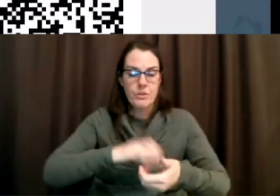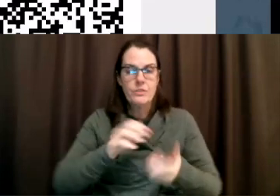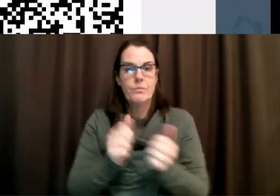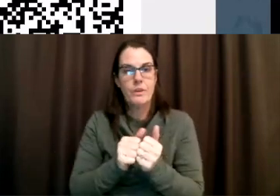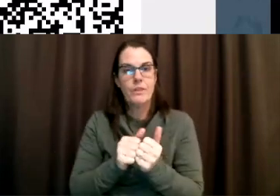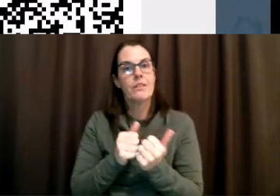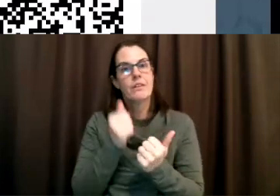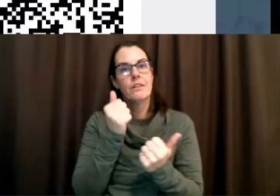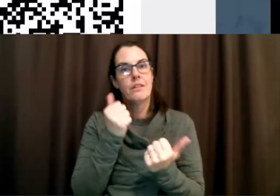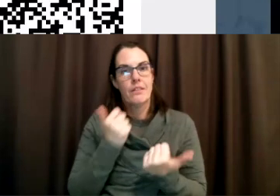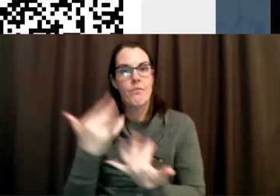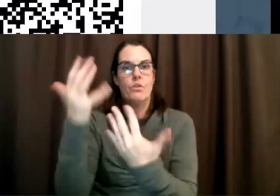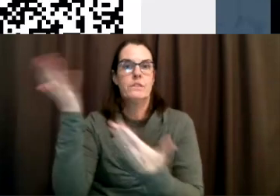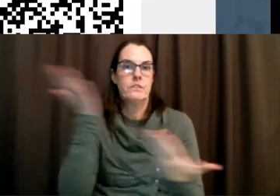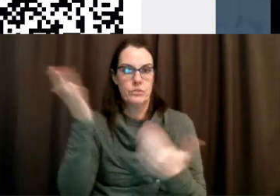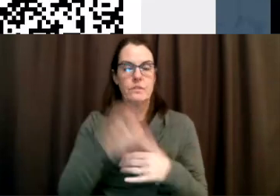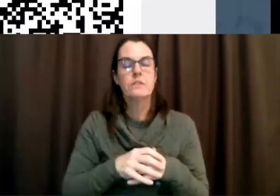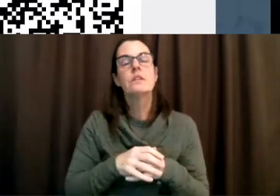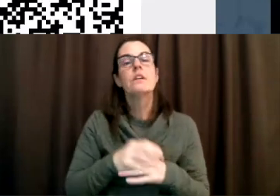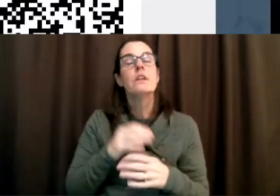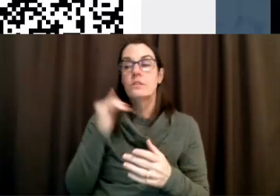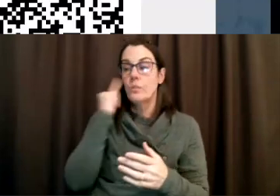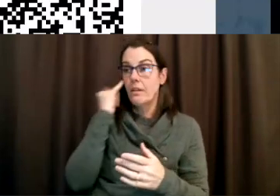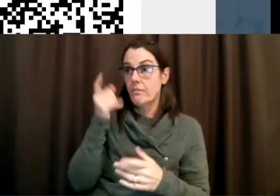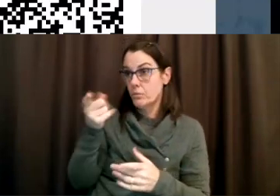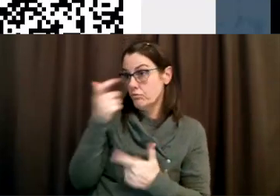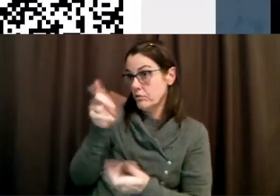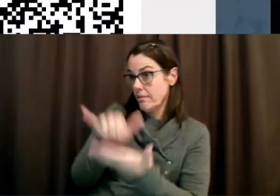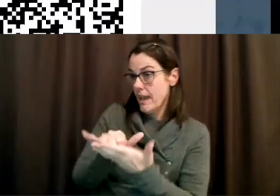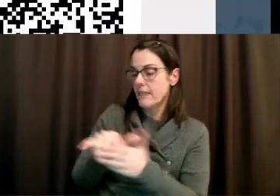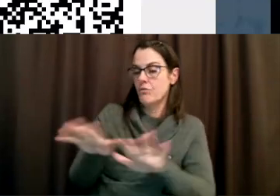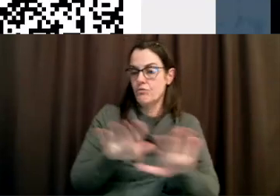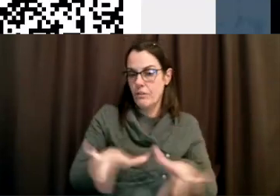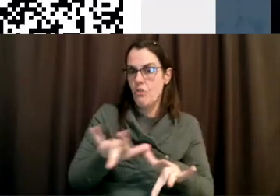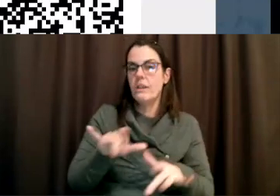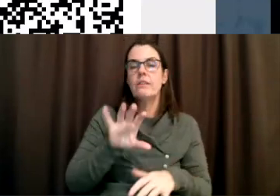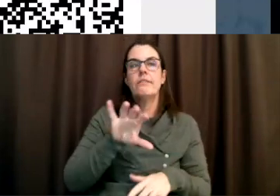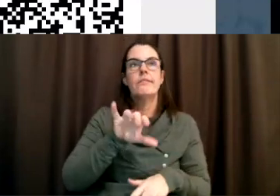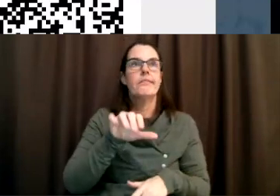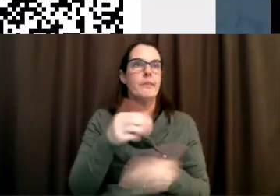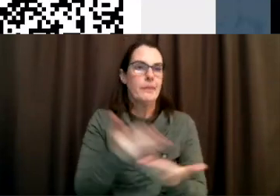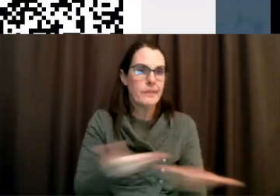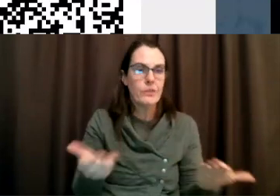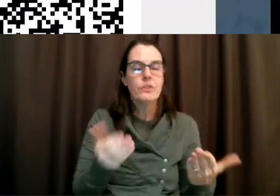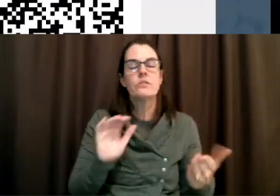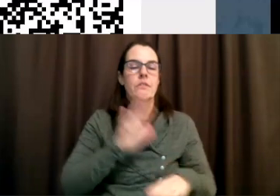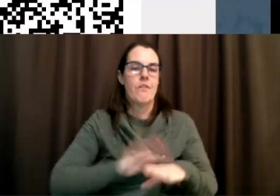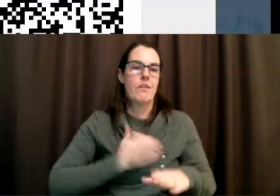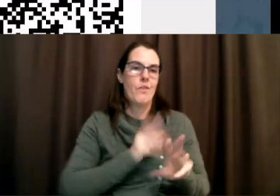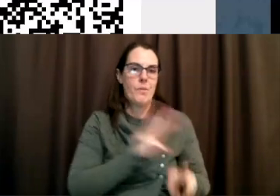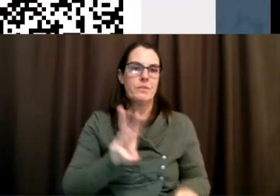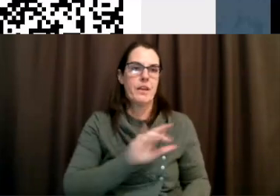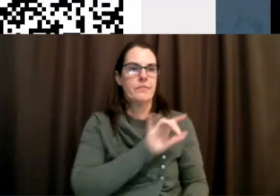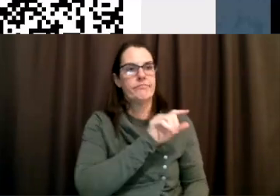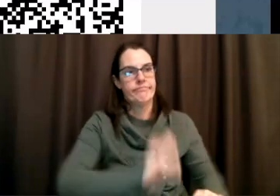And if that's of interest, recordings to those webinars and some other related materials are on our website.